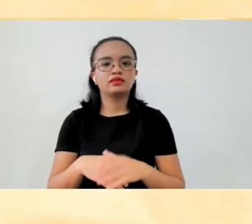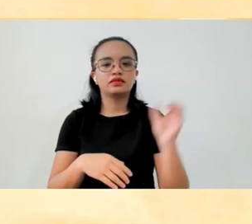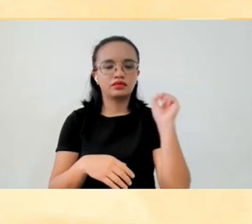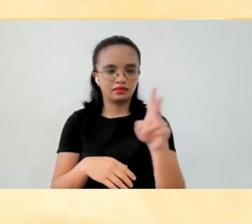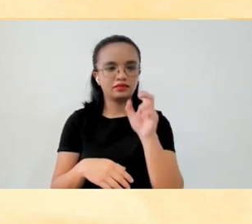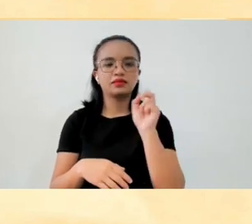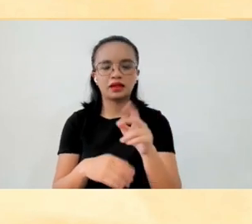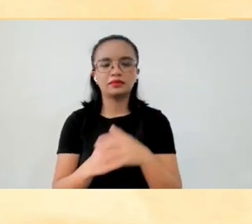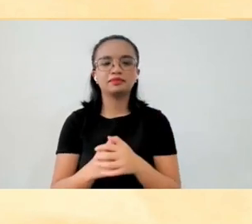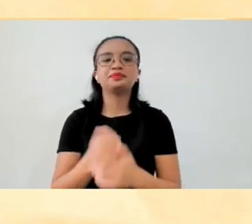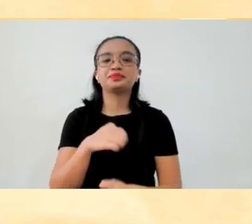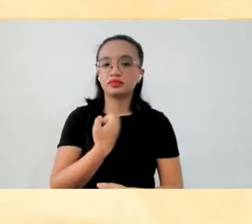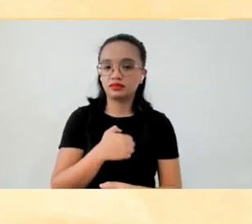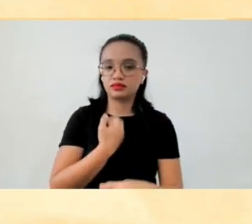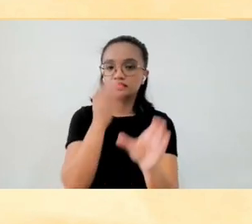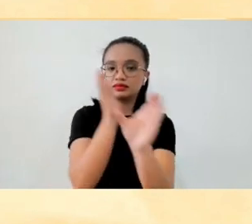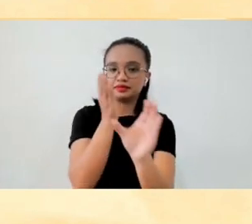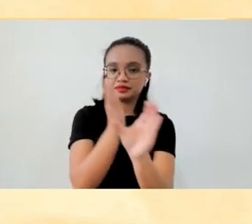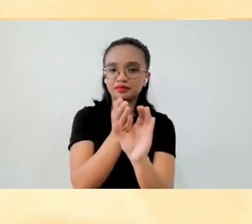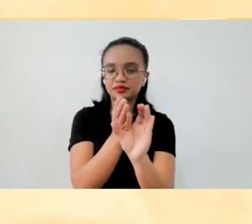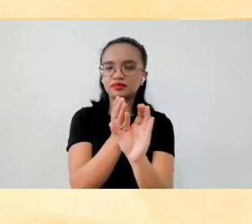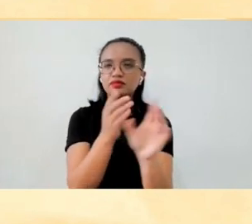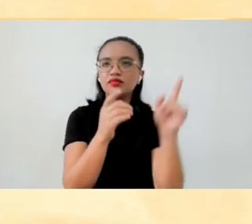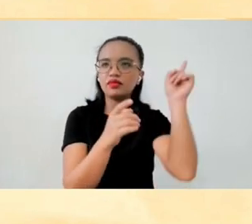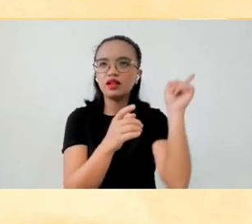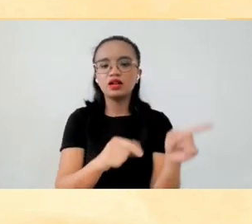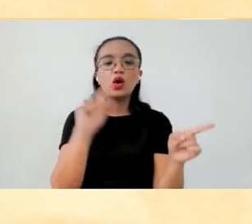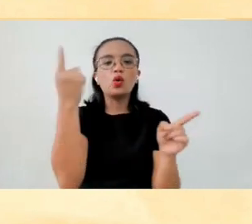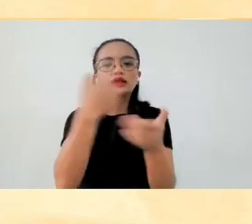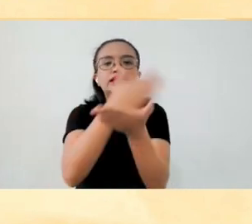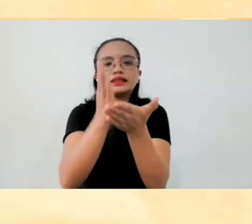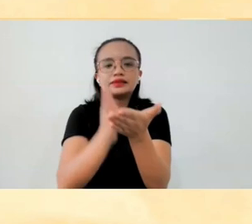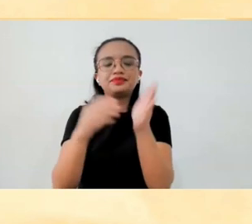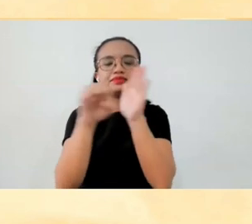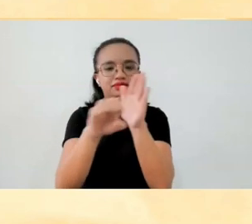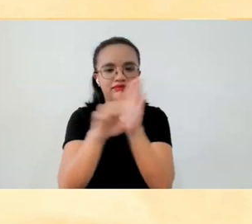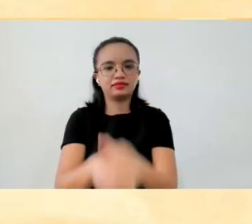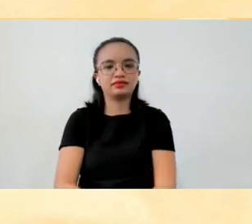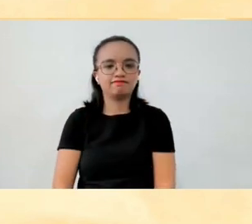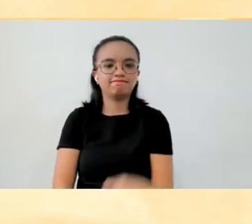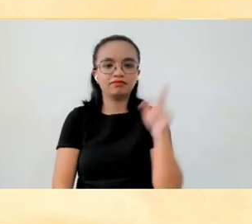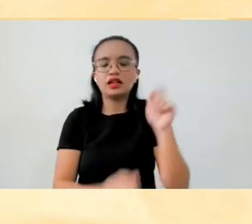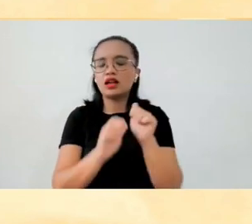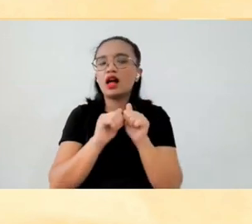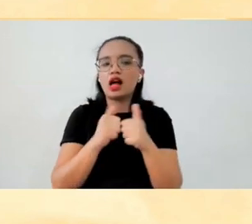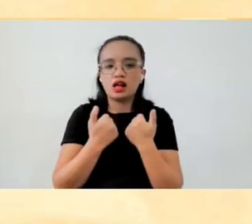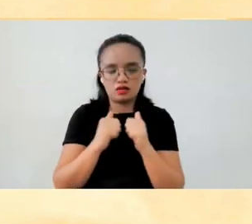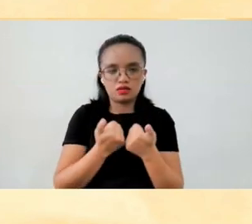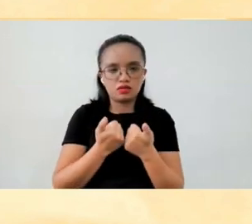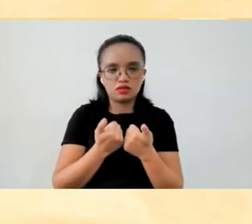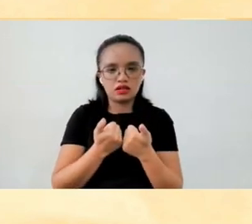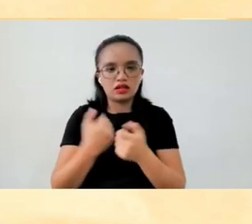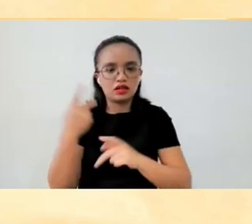Okay, so the emotional and psychological risk, these are just some examples. So of how people